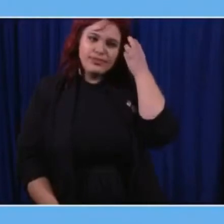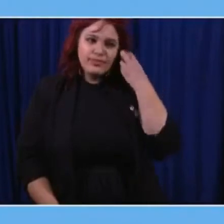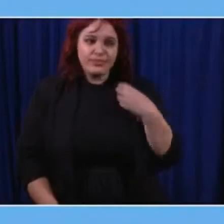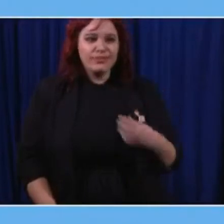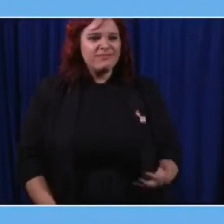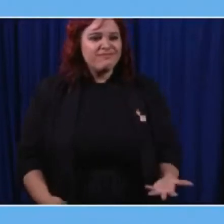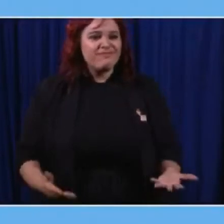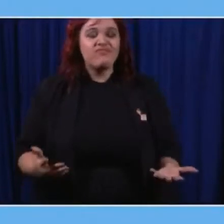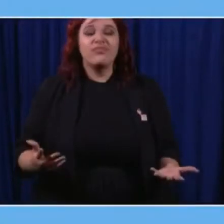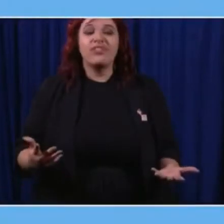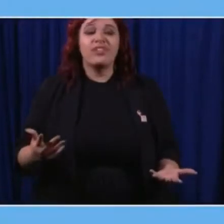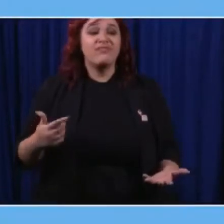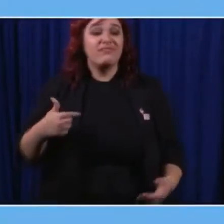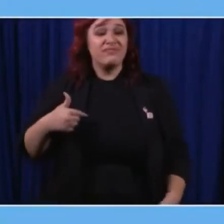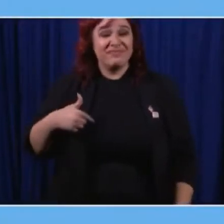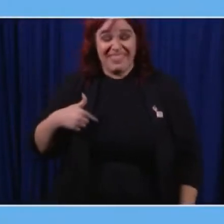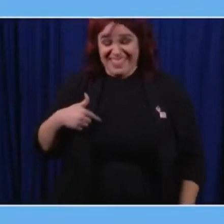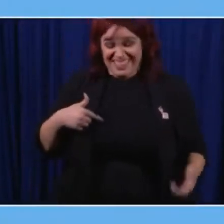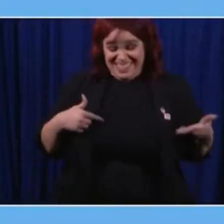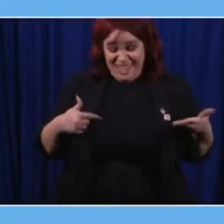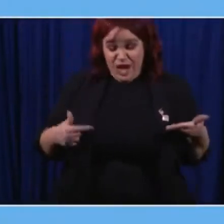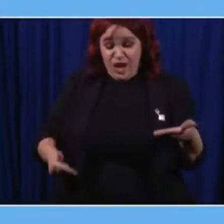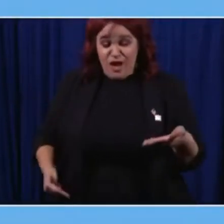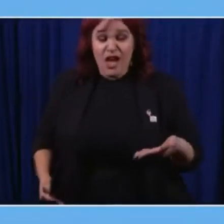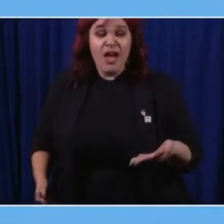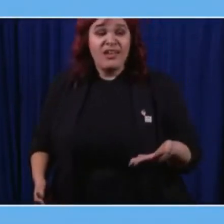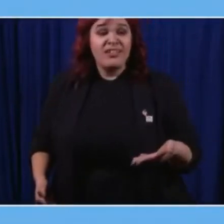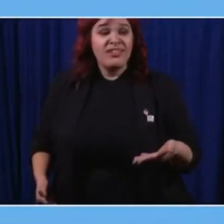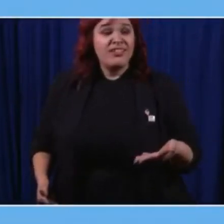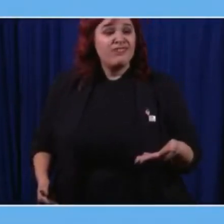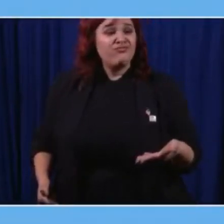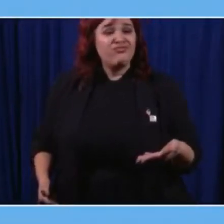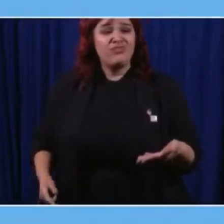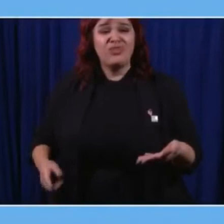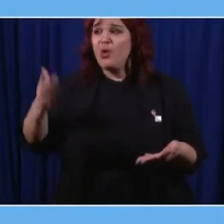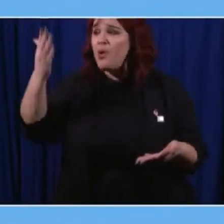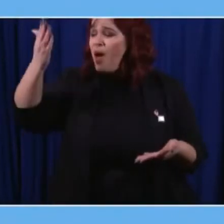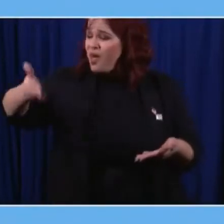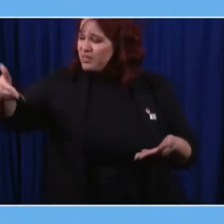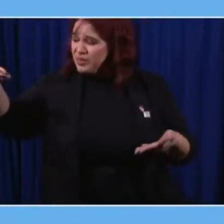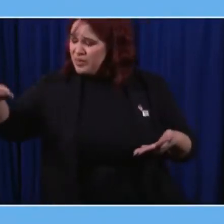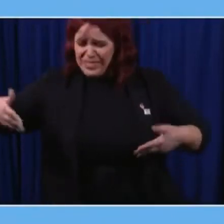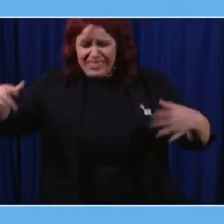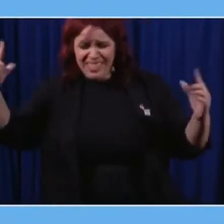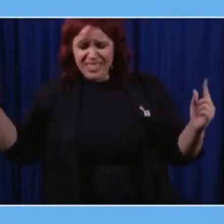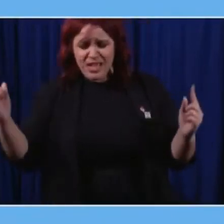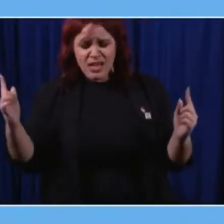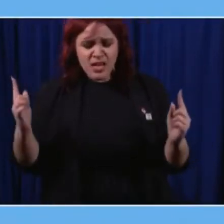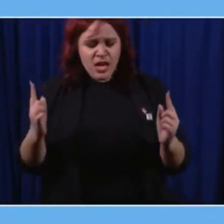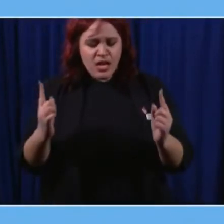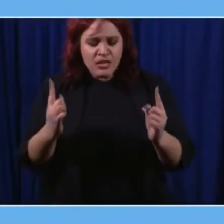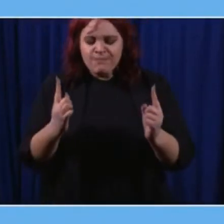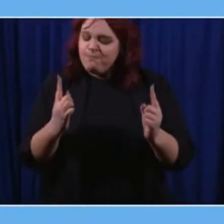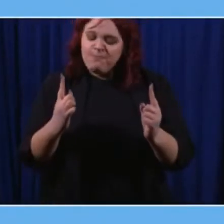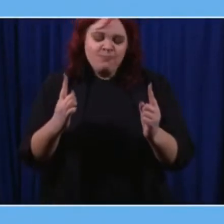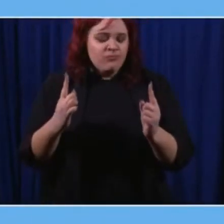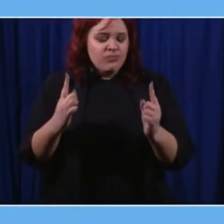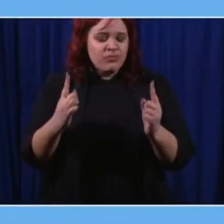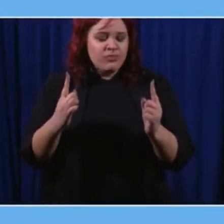but I won't be there and you won't be